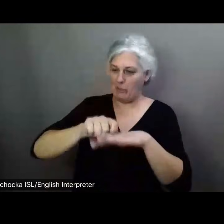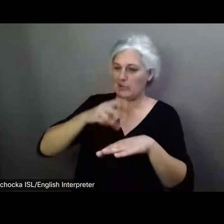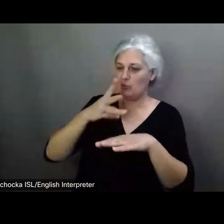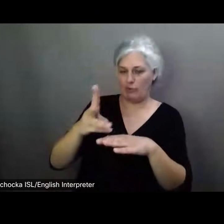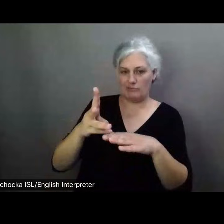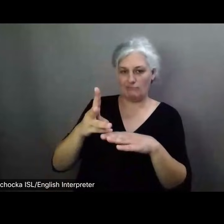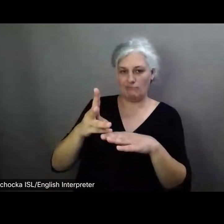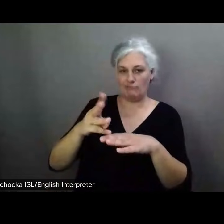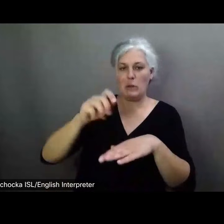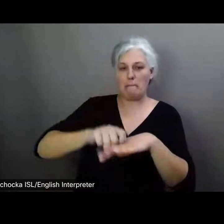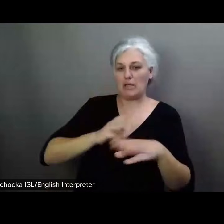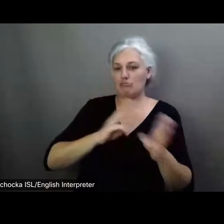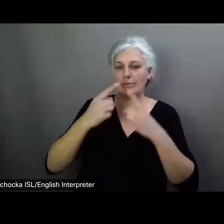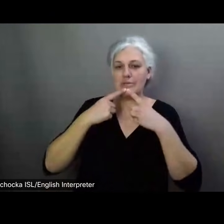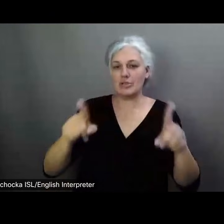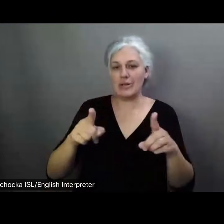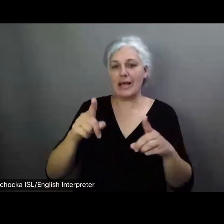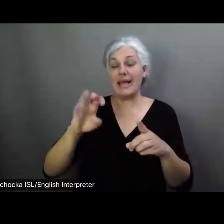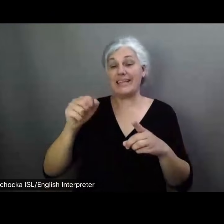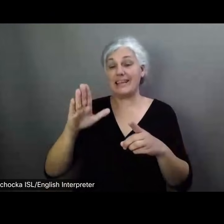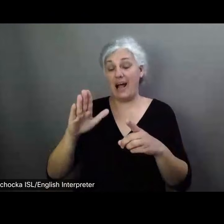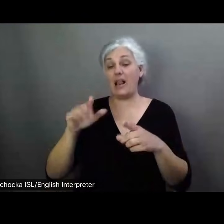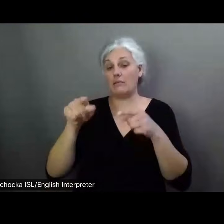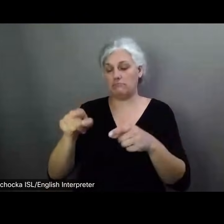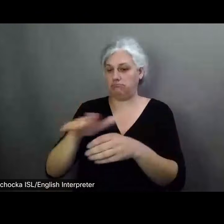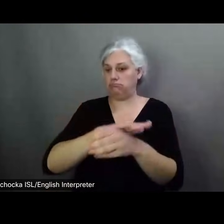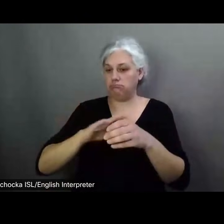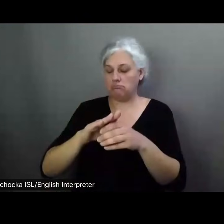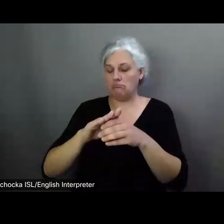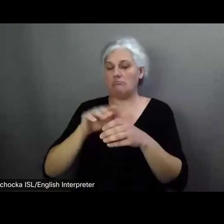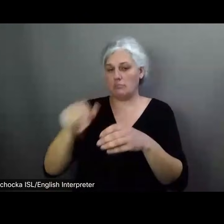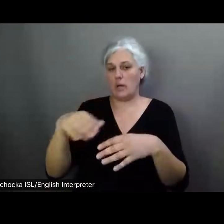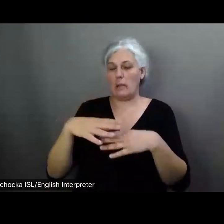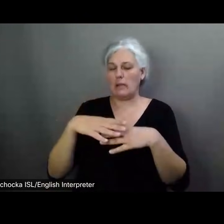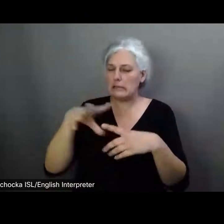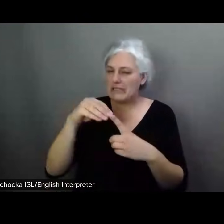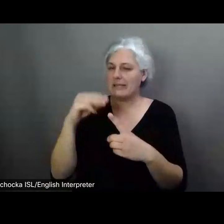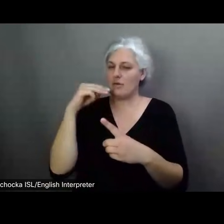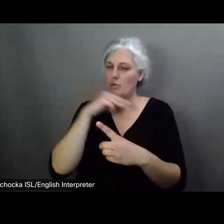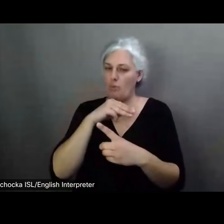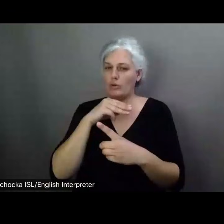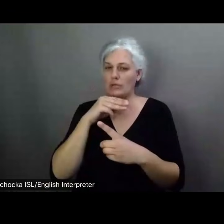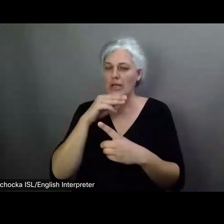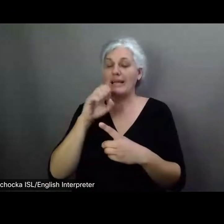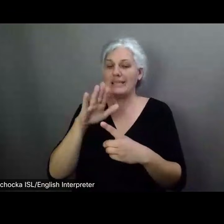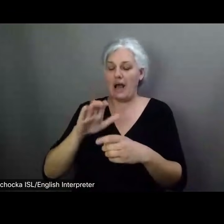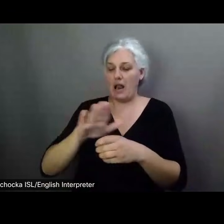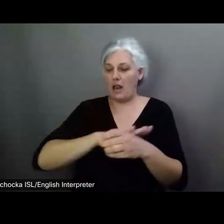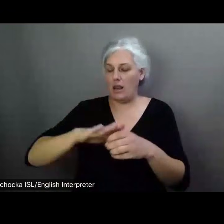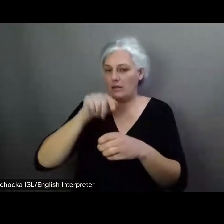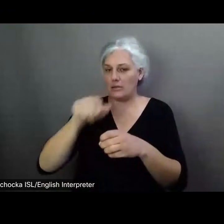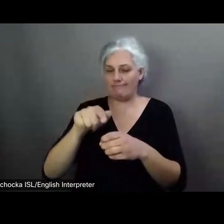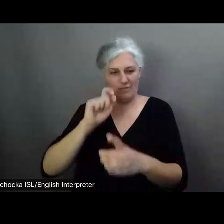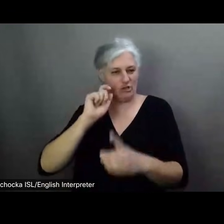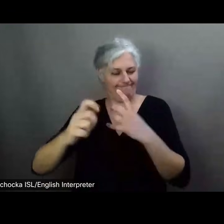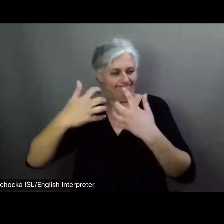And clinical leadership is particularly important here. As clinicians, we lead through our technical expertise